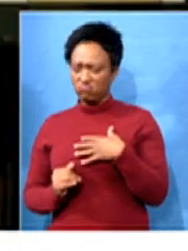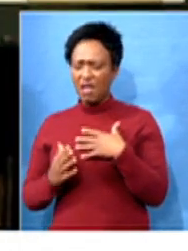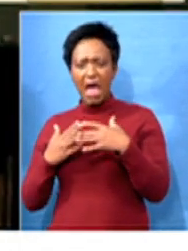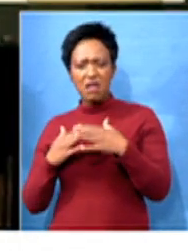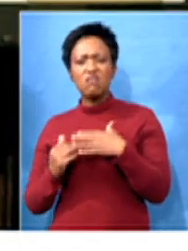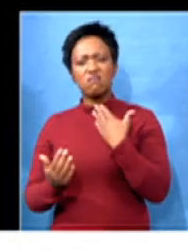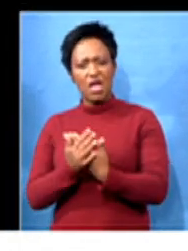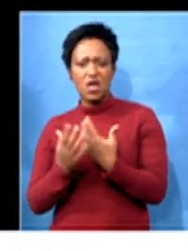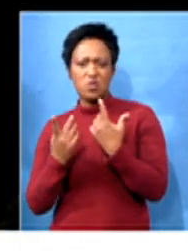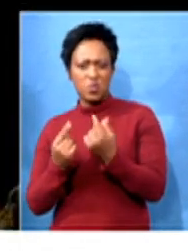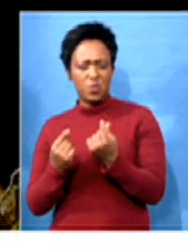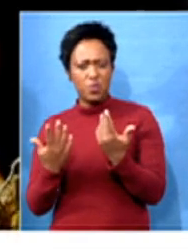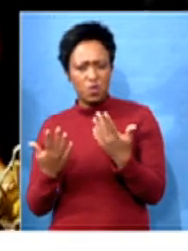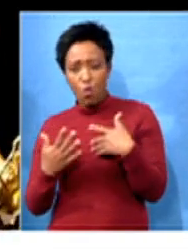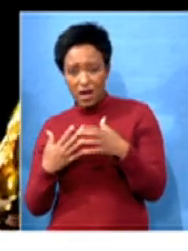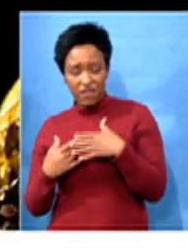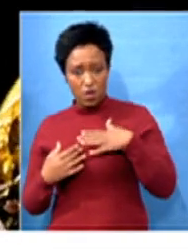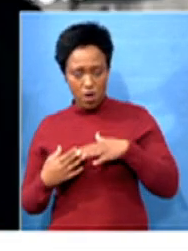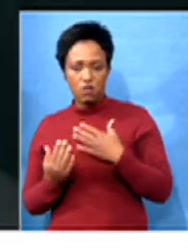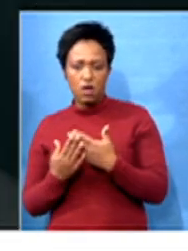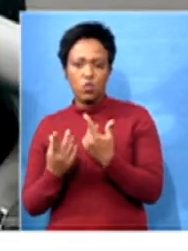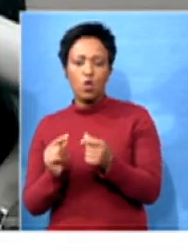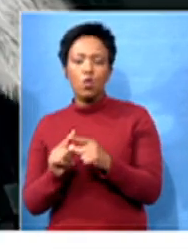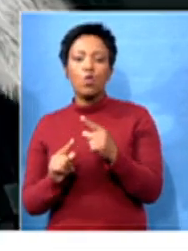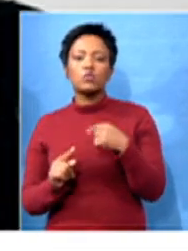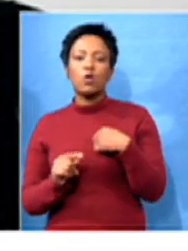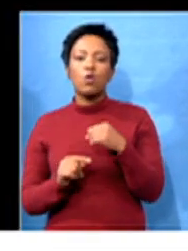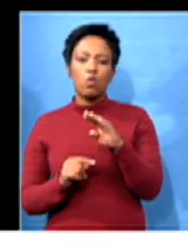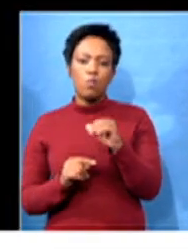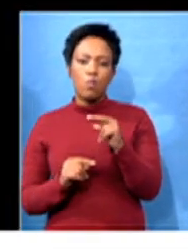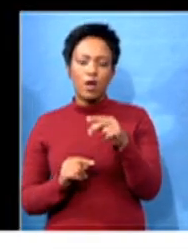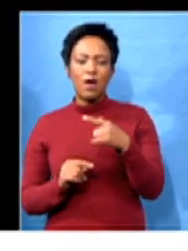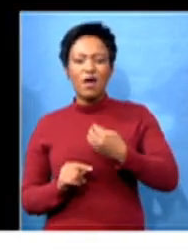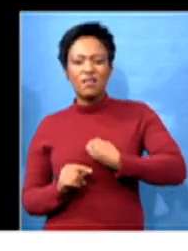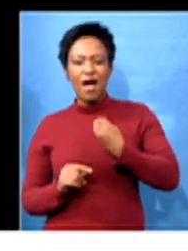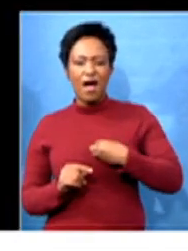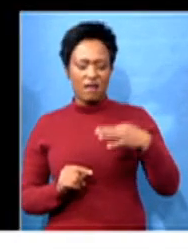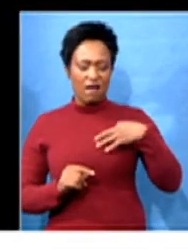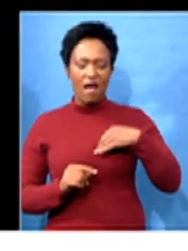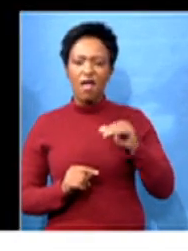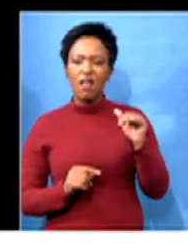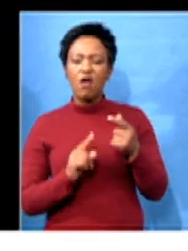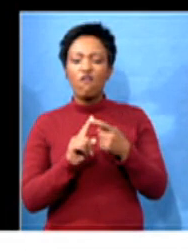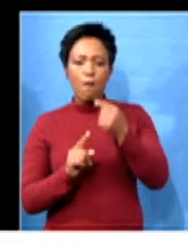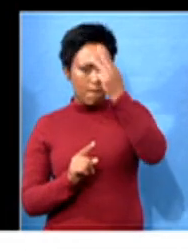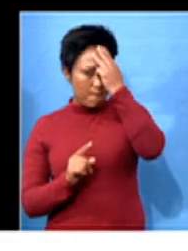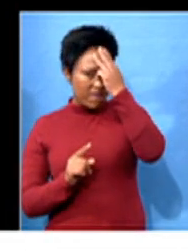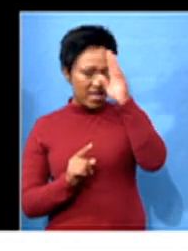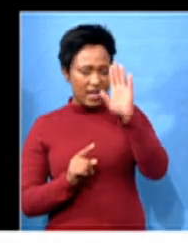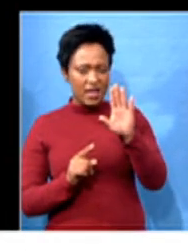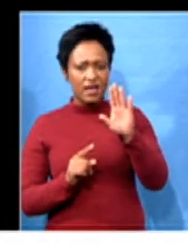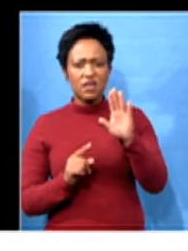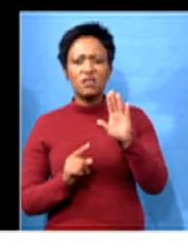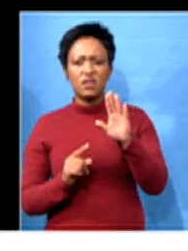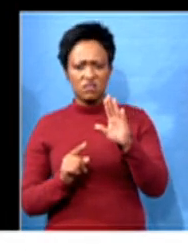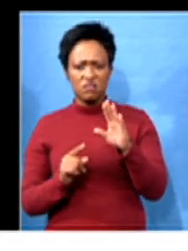And that's sort of the crux around A Very Bonang Year, just a young South African girl, Wako Mafikeng, who is living by her own